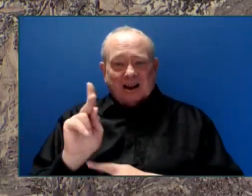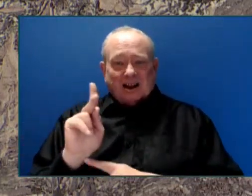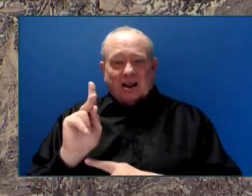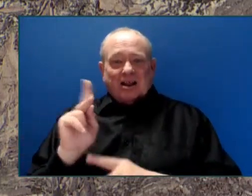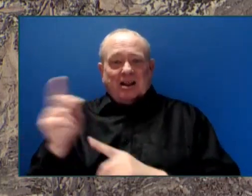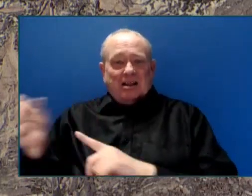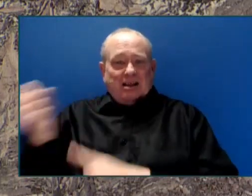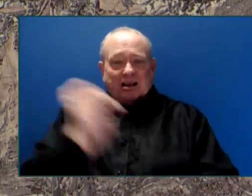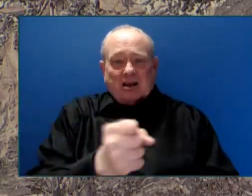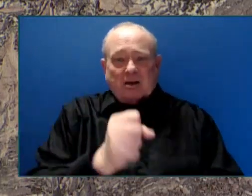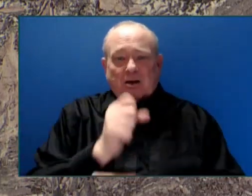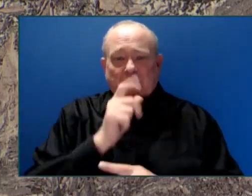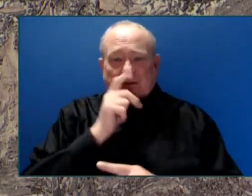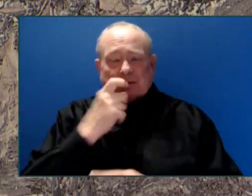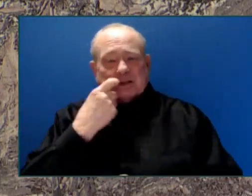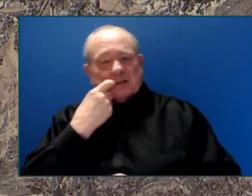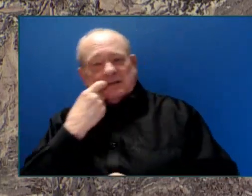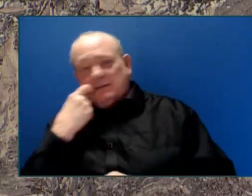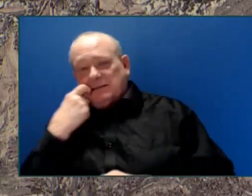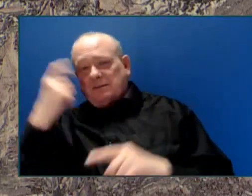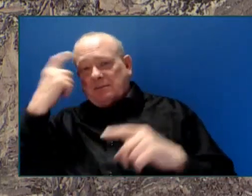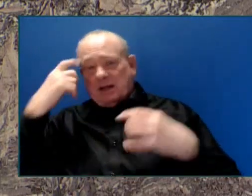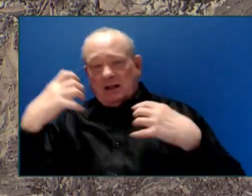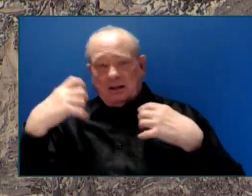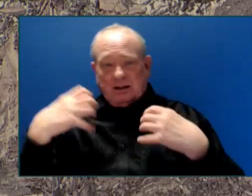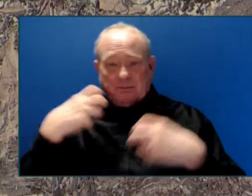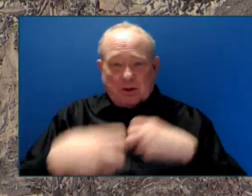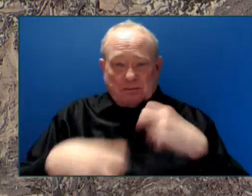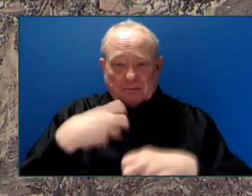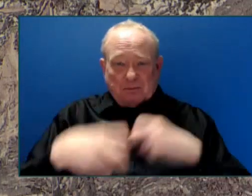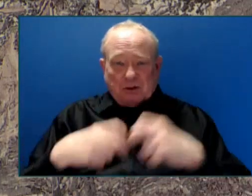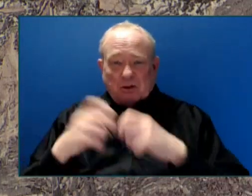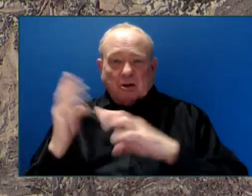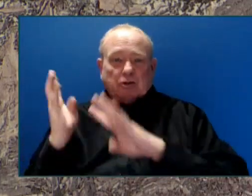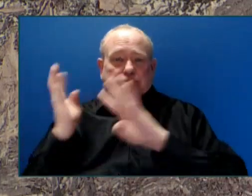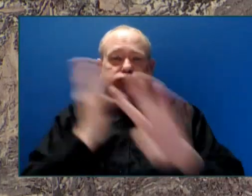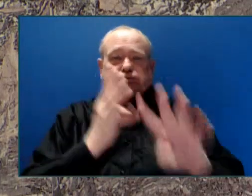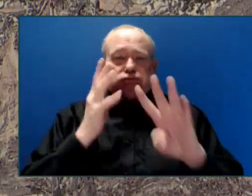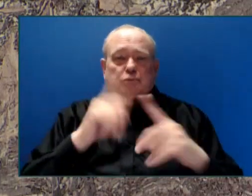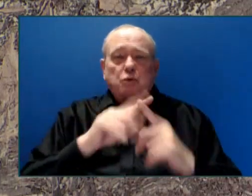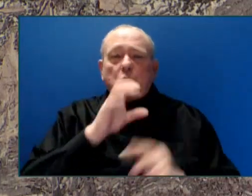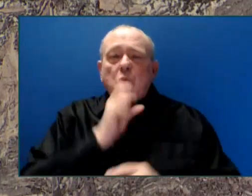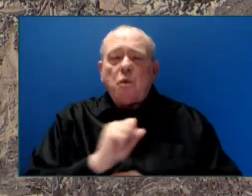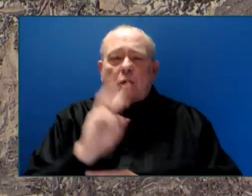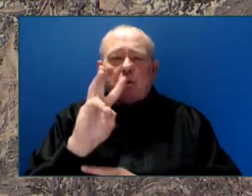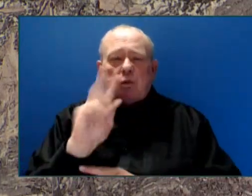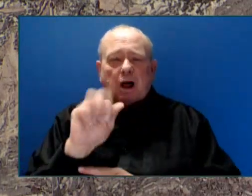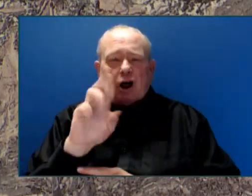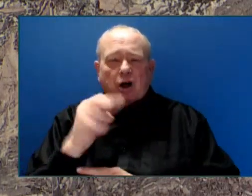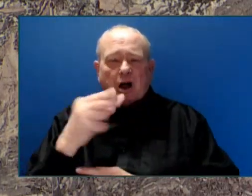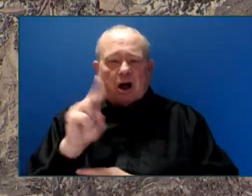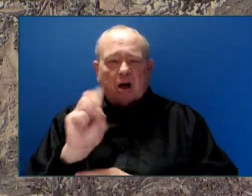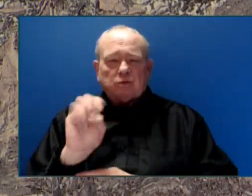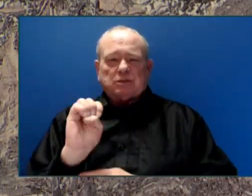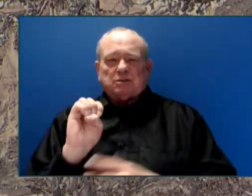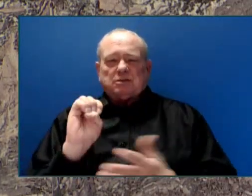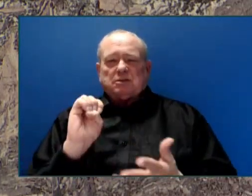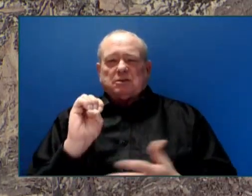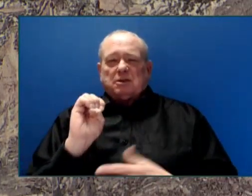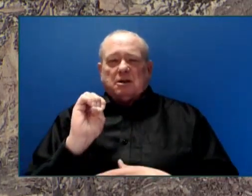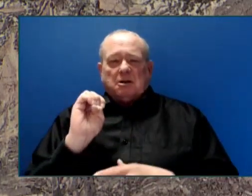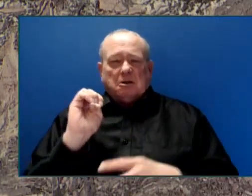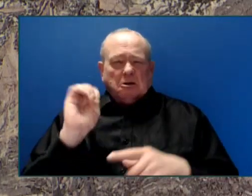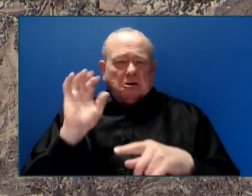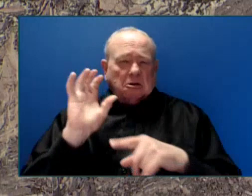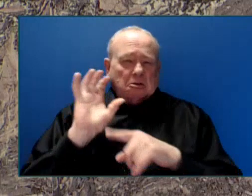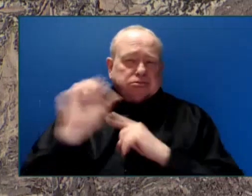of the Premier's decisions or business break-ins in Kelowna have skyrocketed 26%. Shoplifting incidents